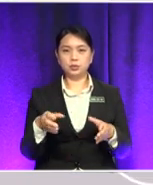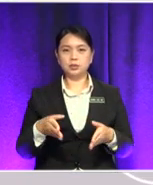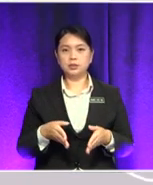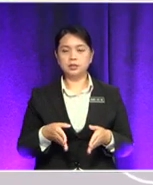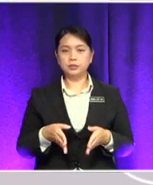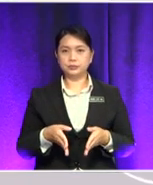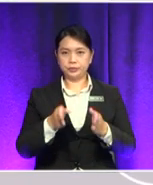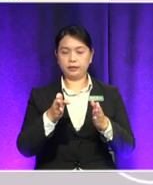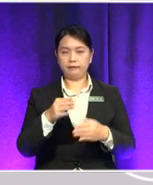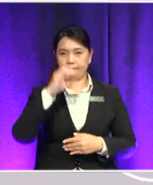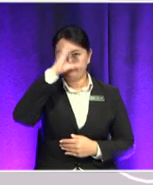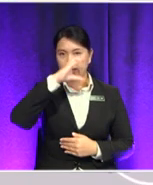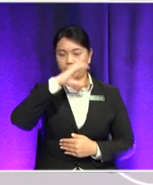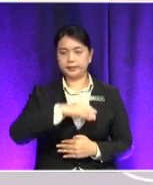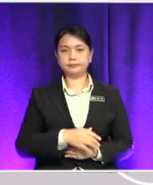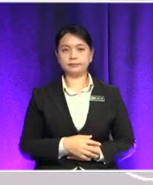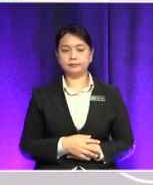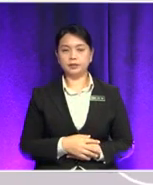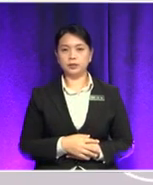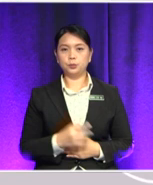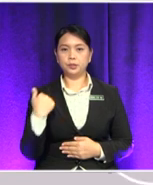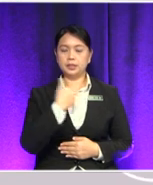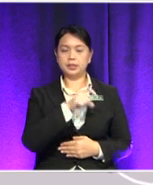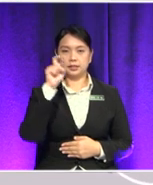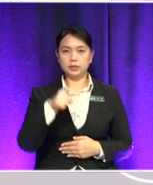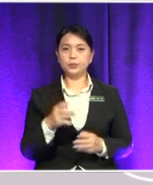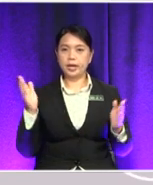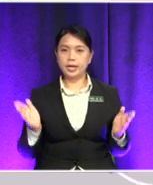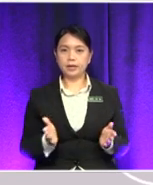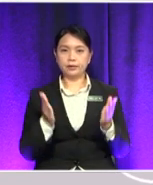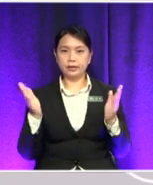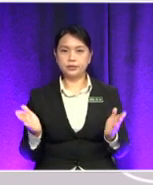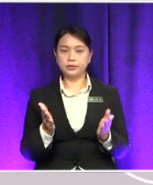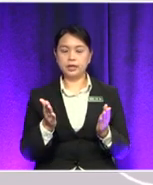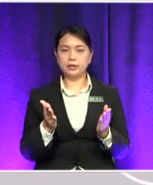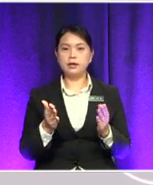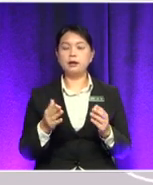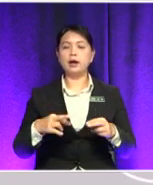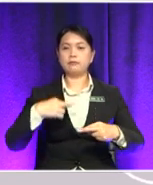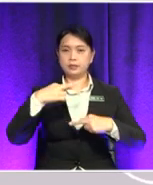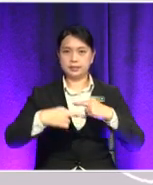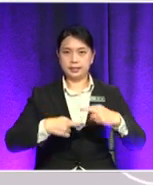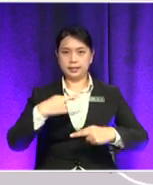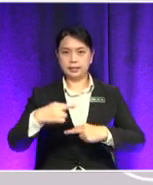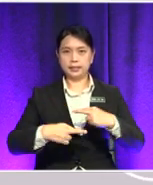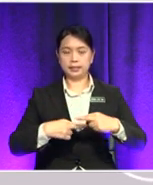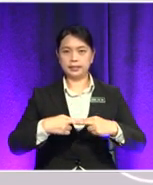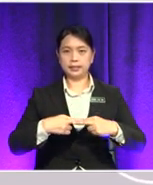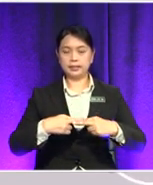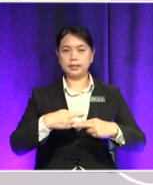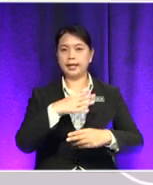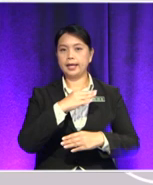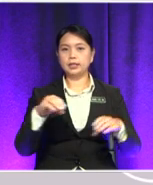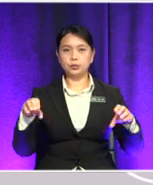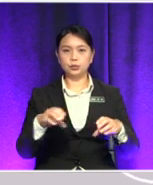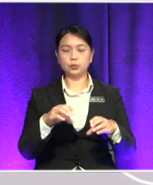litter. And we need to encourage recycling. Or maybe environmental awareness education.